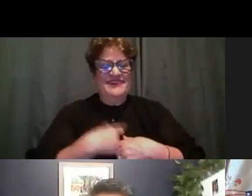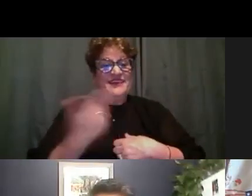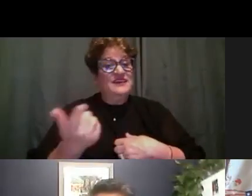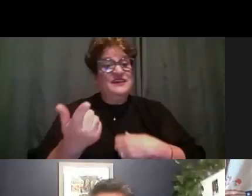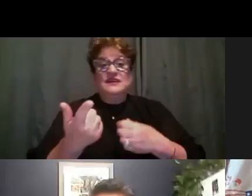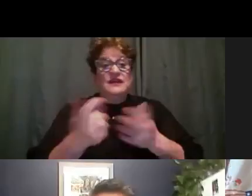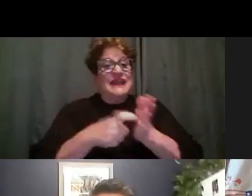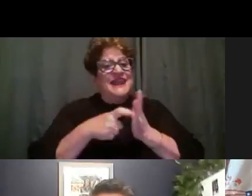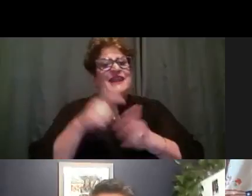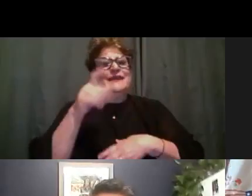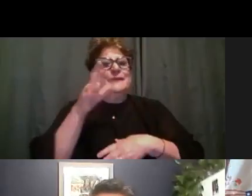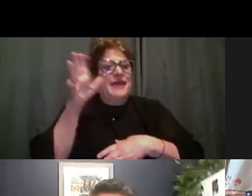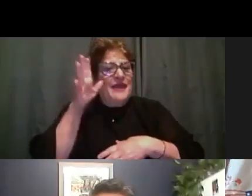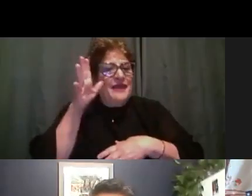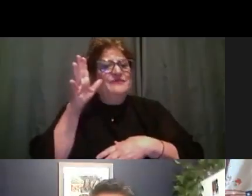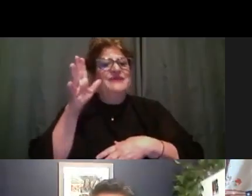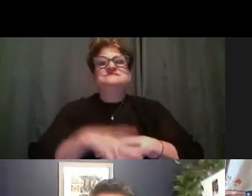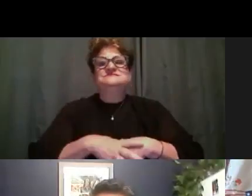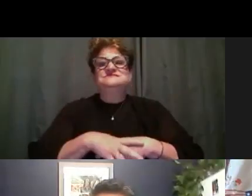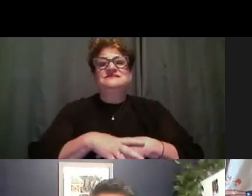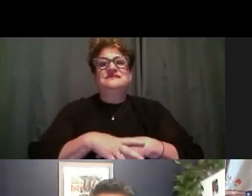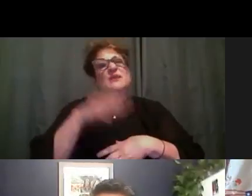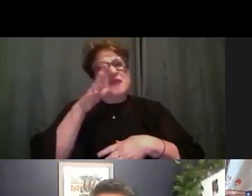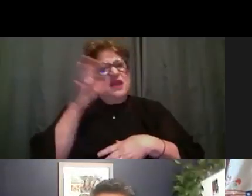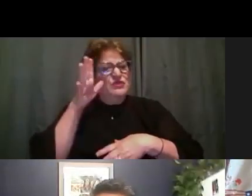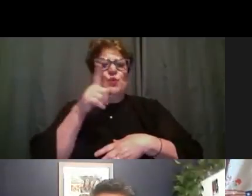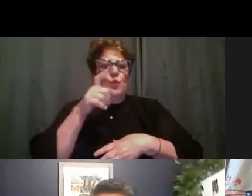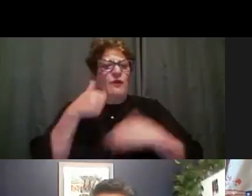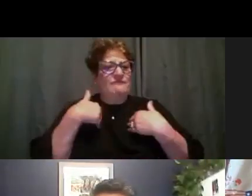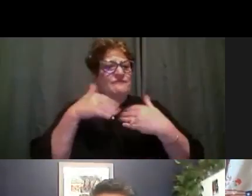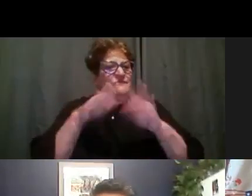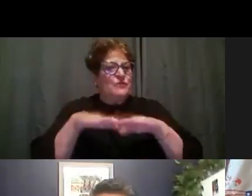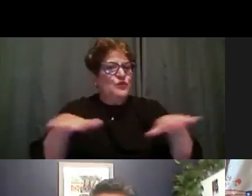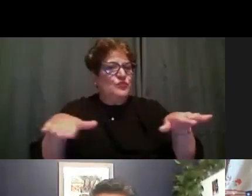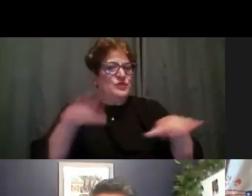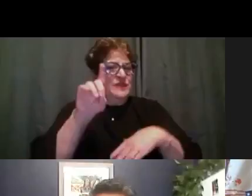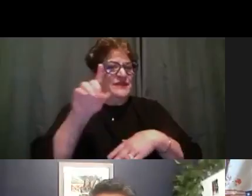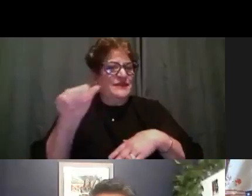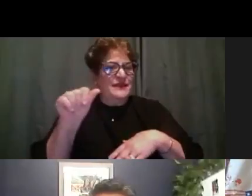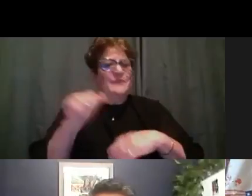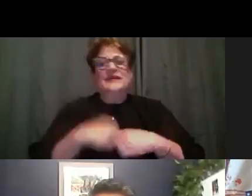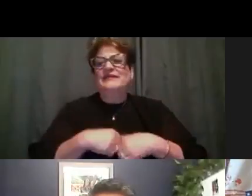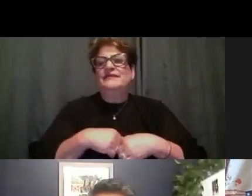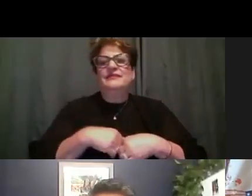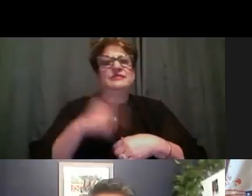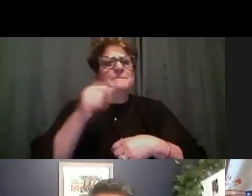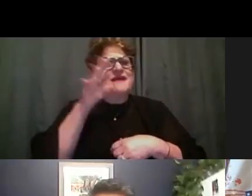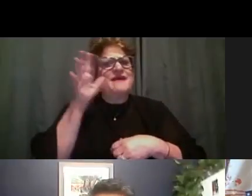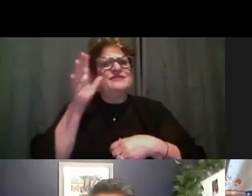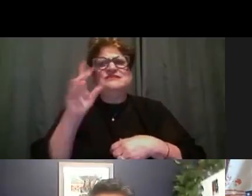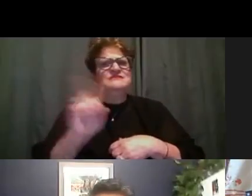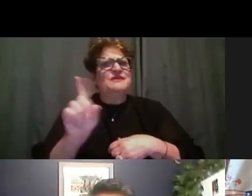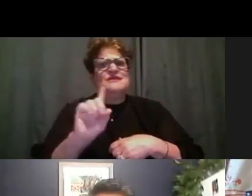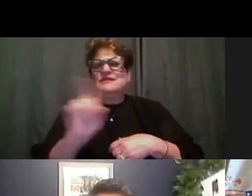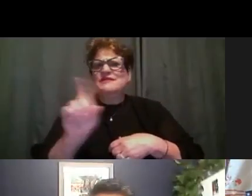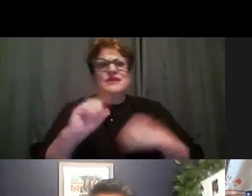parents with disabled children not to be afraid to let their